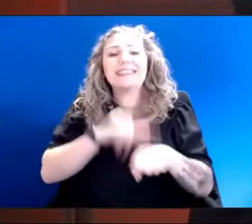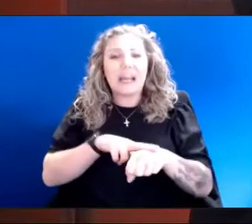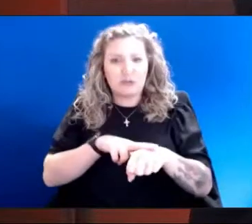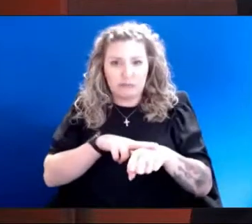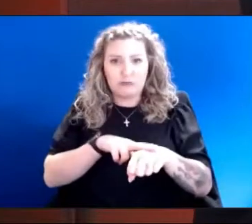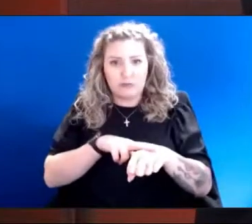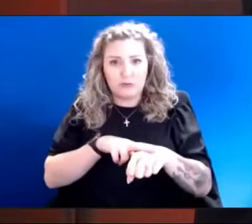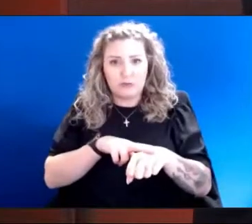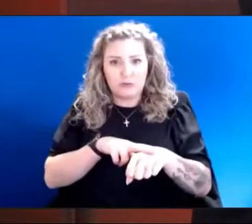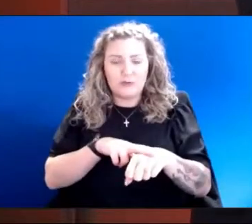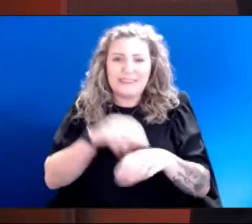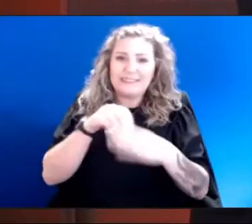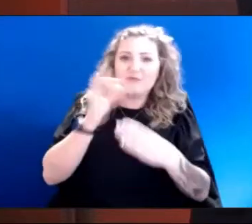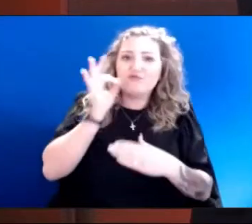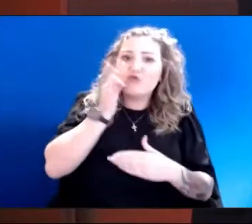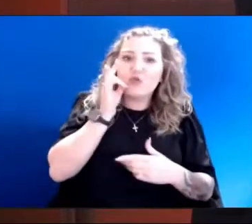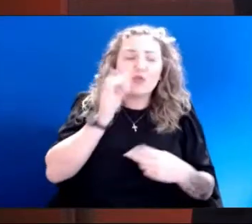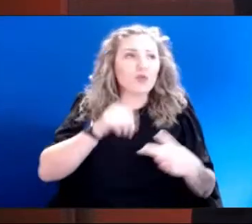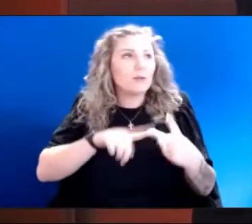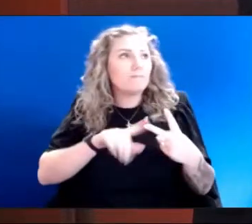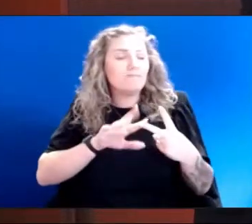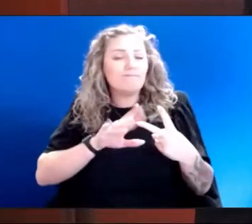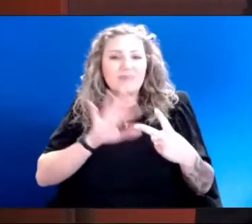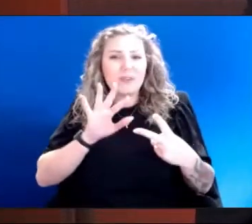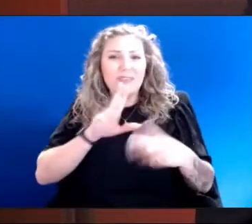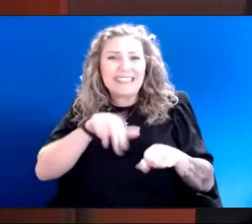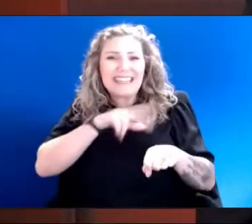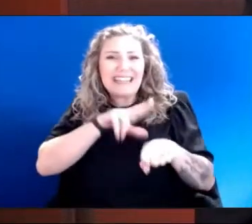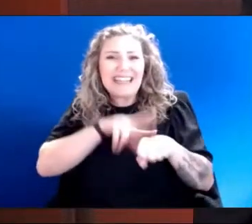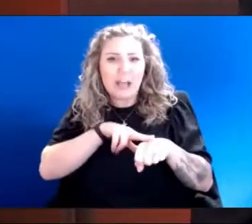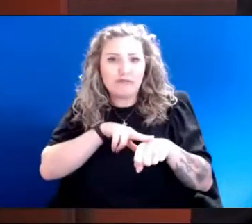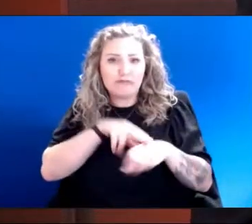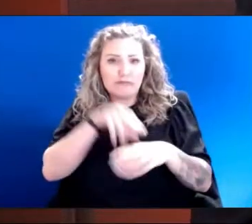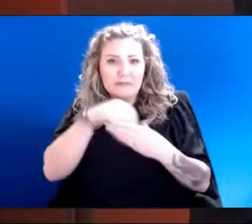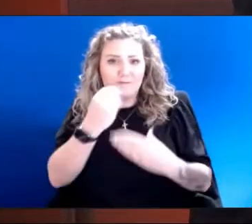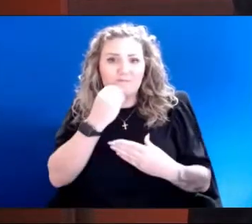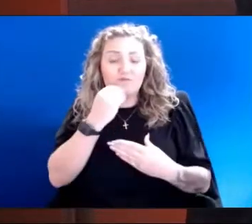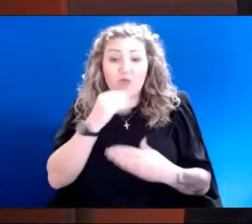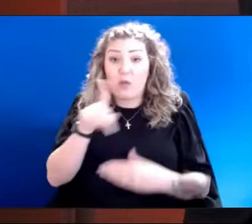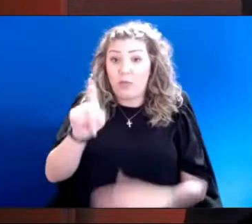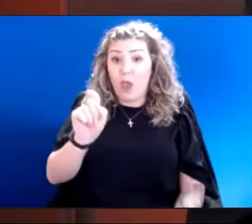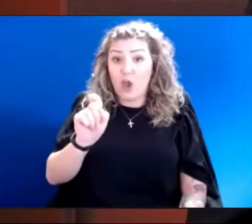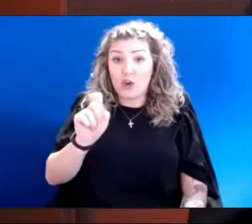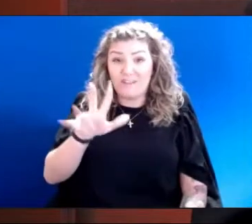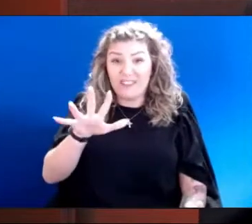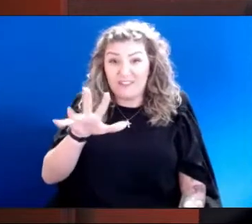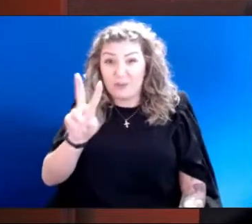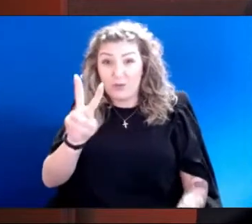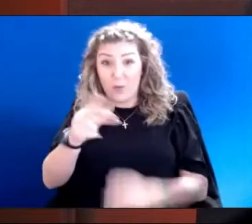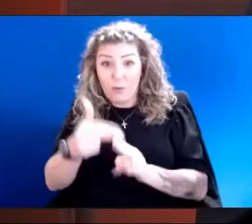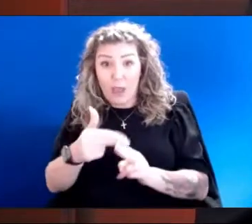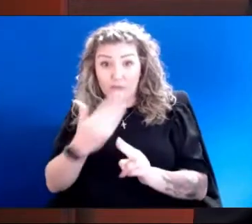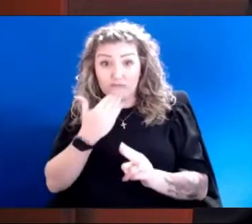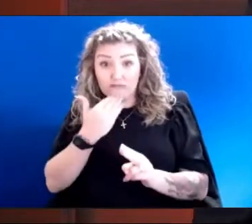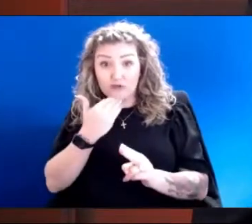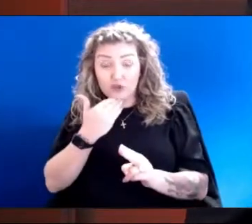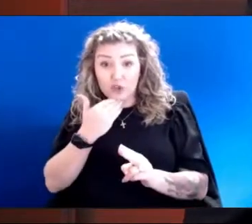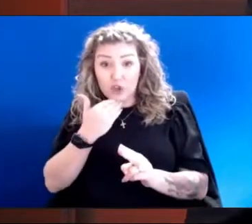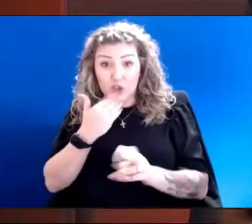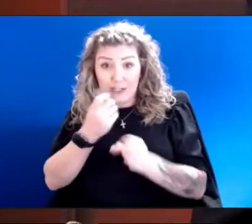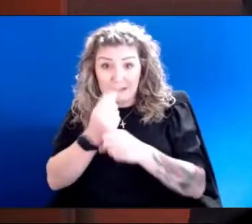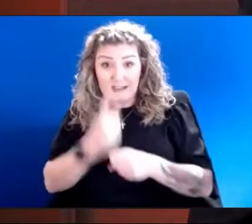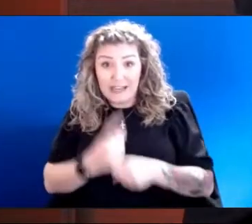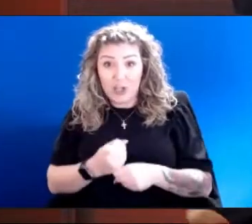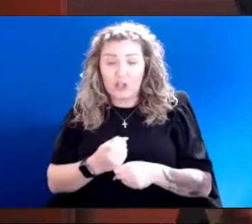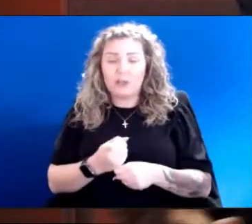in fruit. It was in, it was naturally present. That 152 pounds is because now we've taken, like if you look